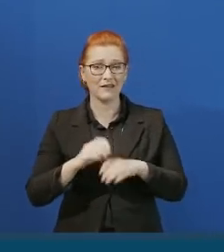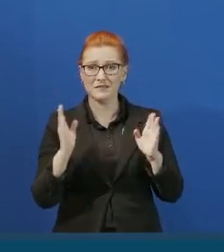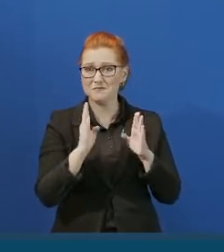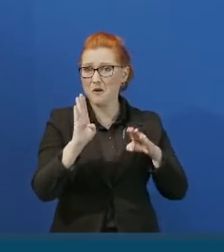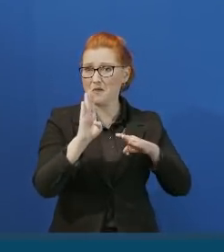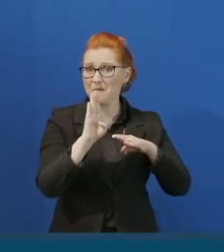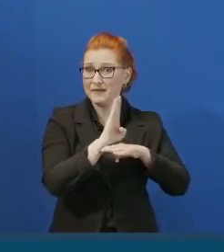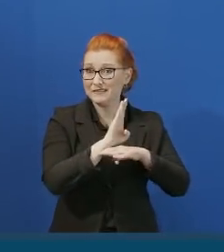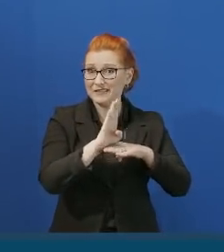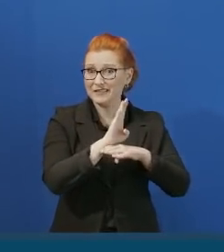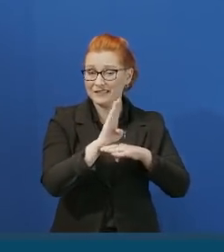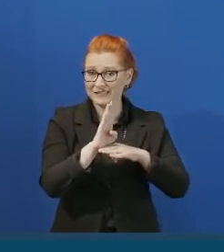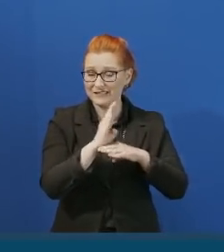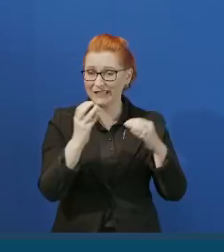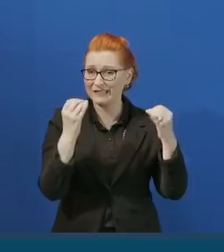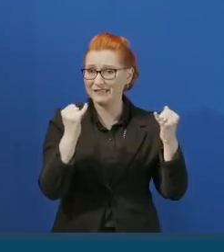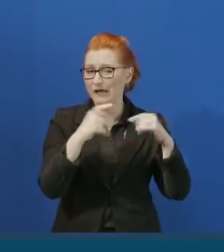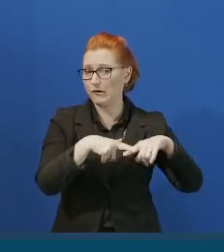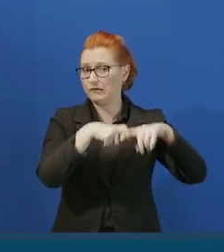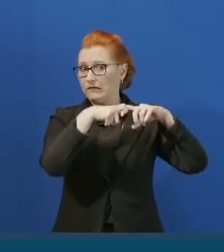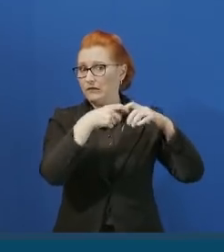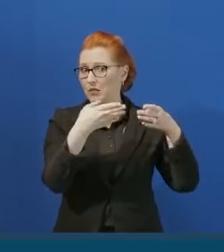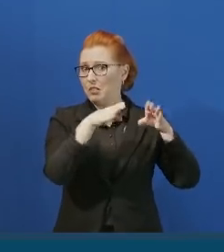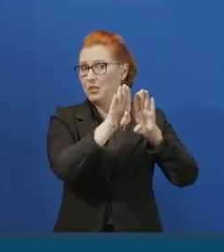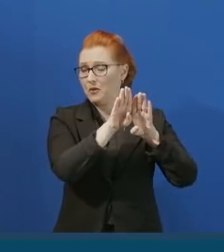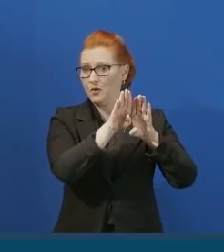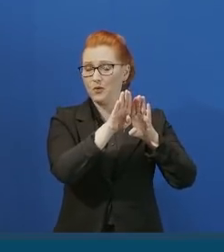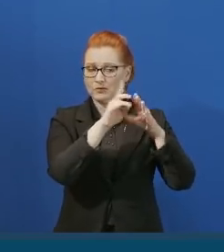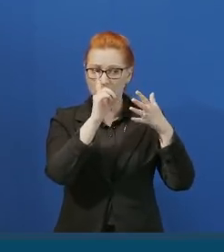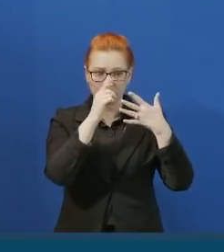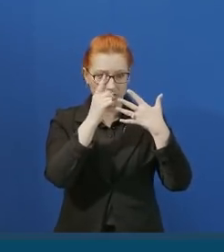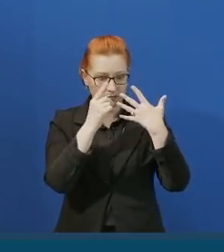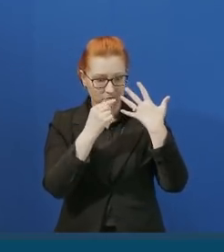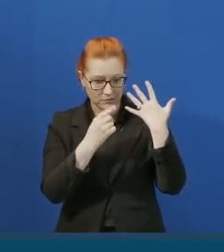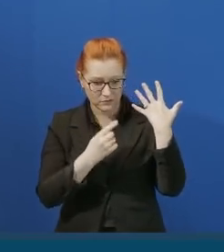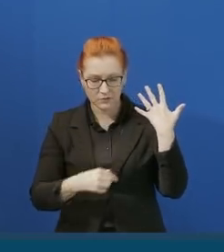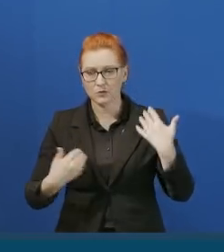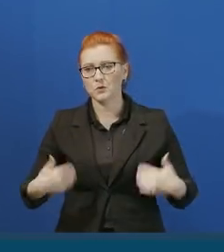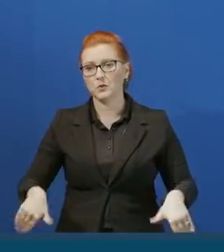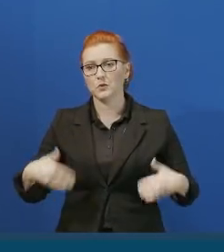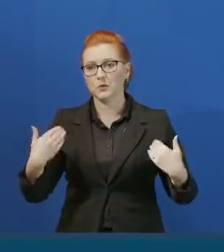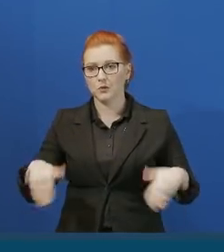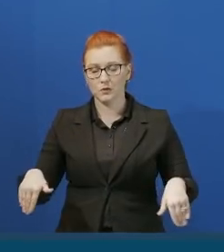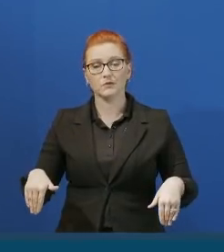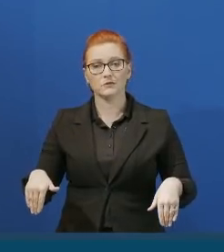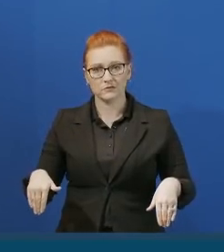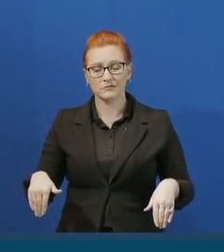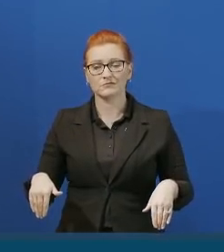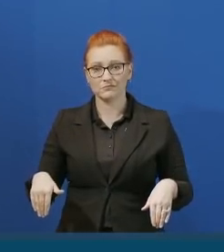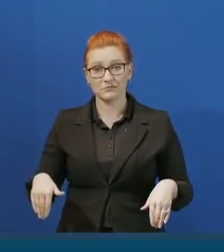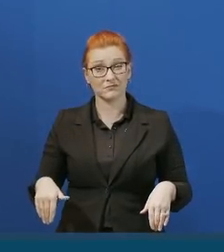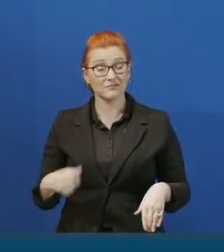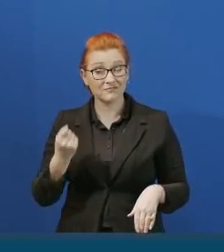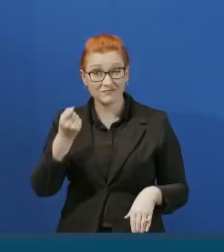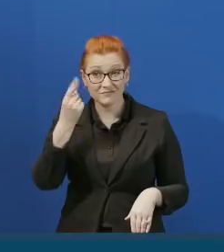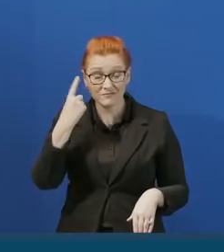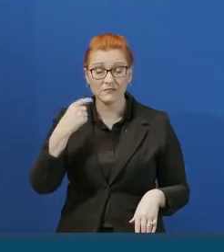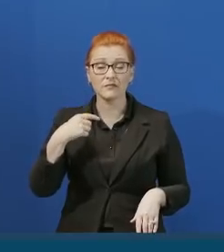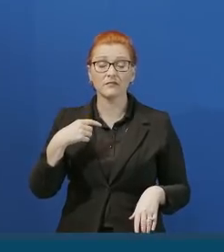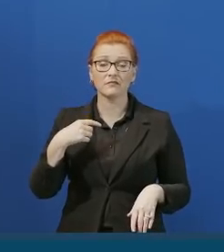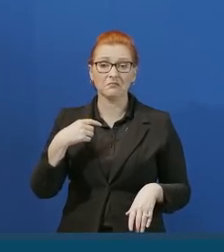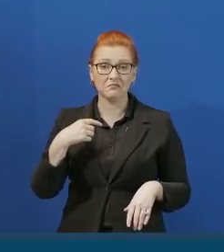that are not operating, but we've been doing it for a reason. We're going to share with you the